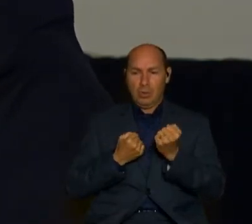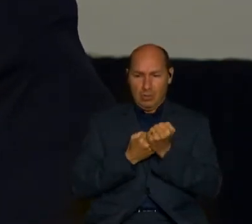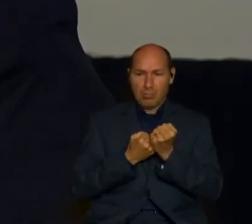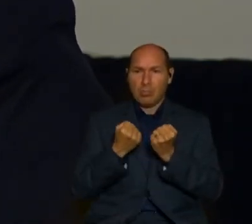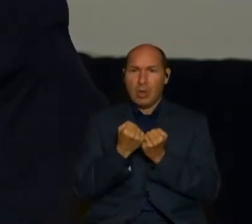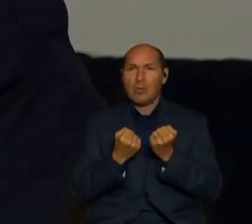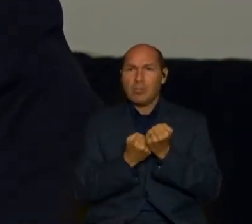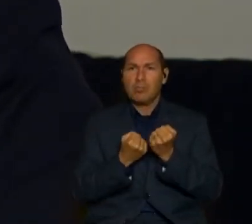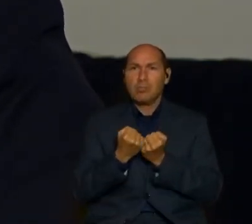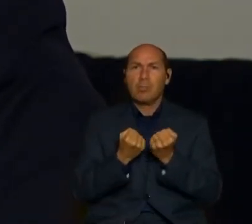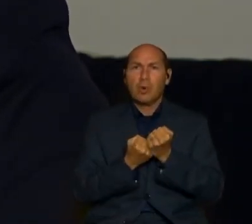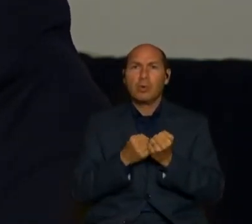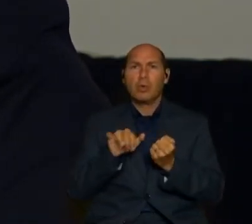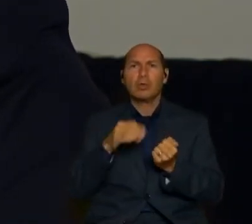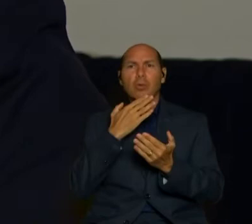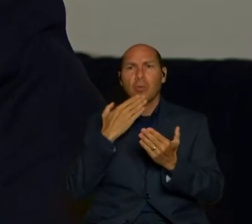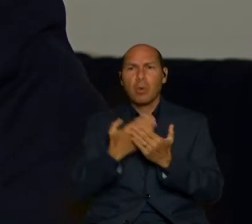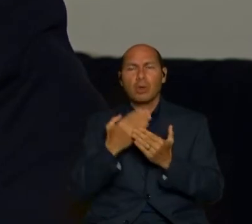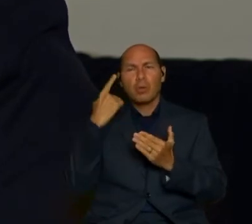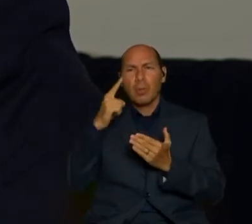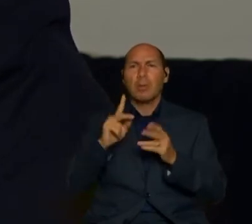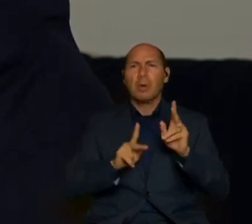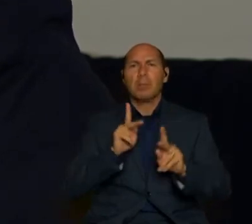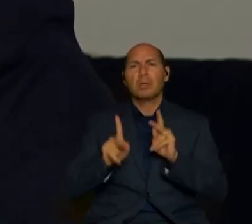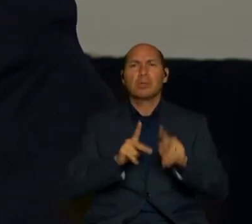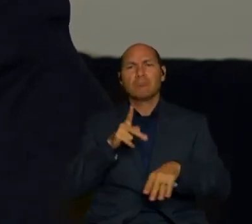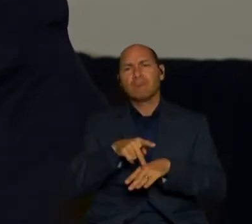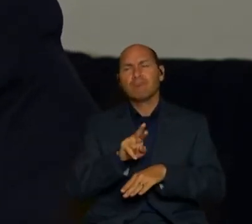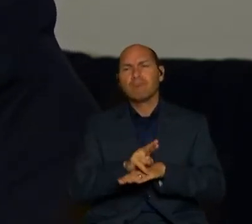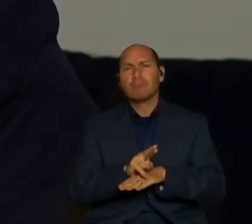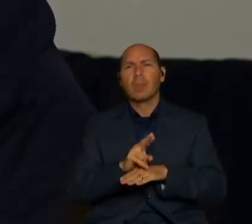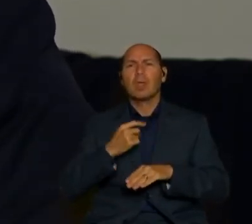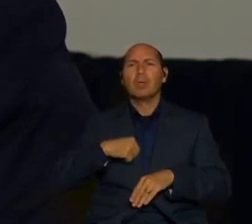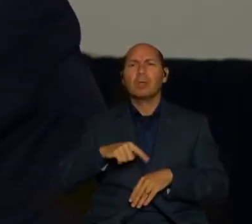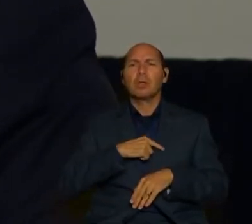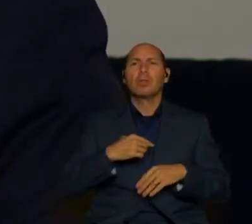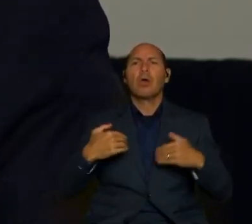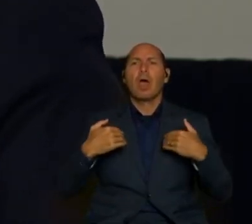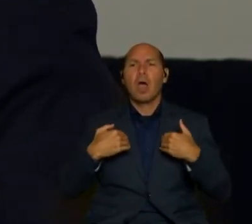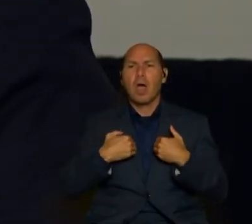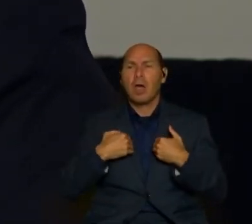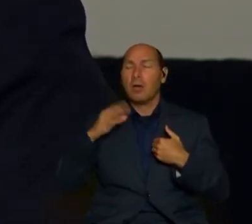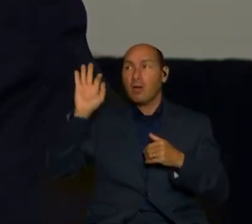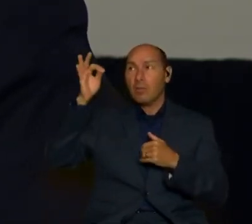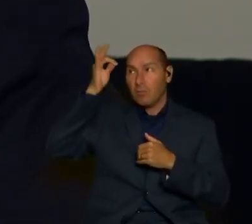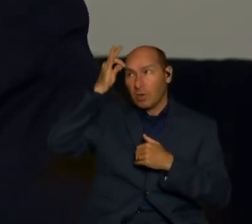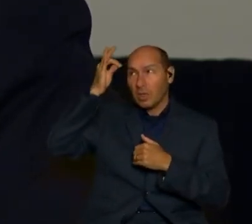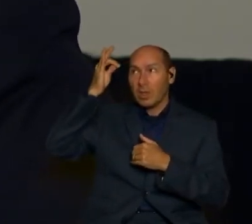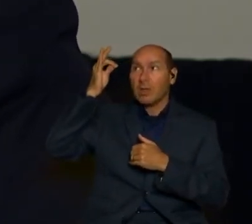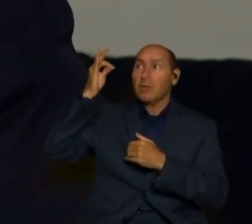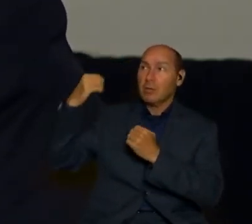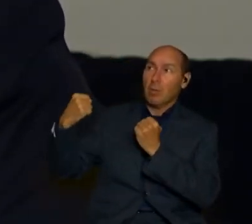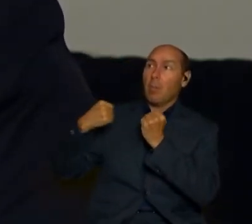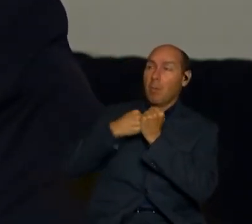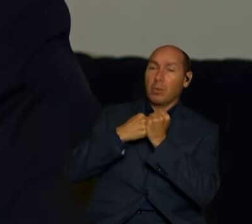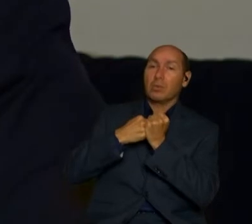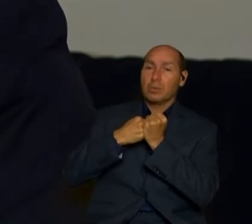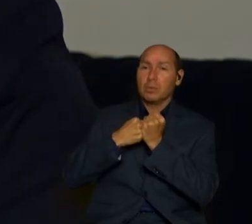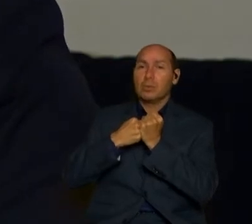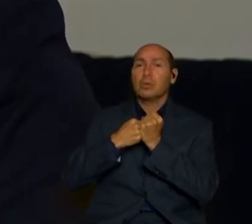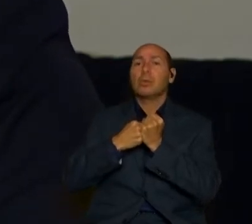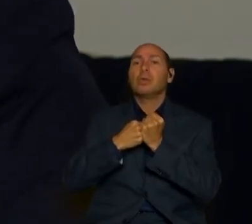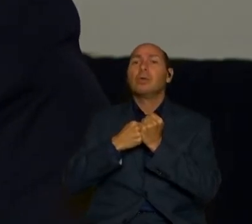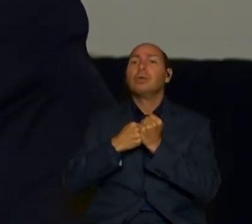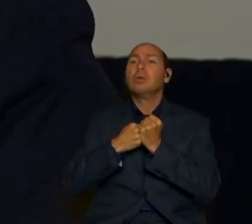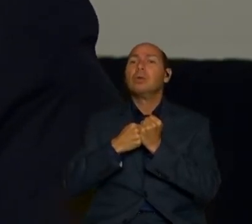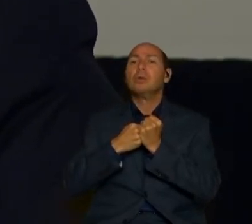antagonistic is good for the people of Puerto Rico, that we have the support of the federal government in the face of